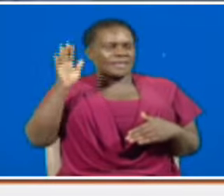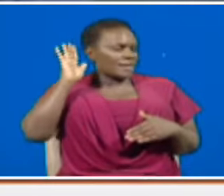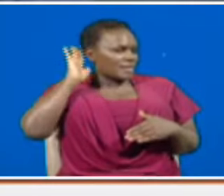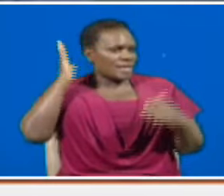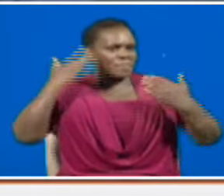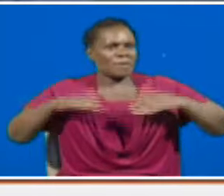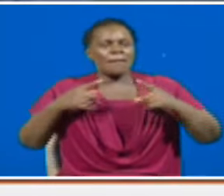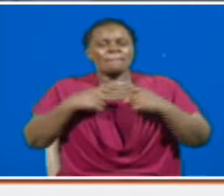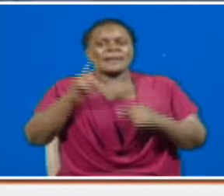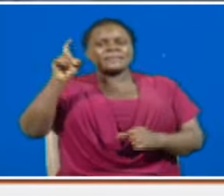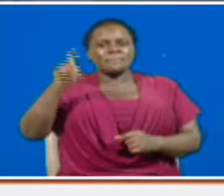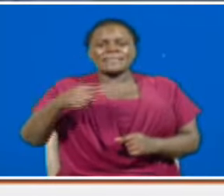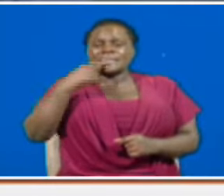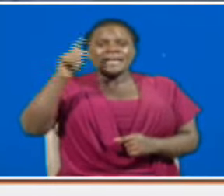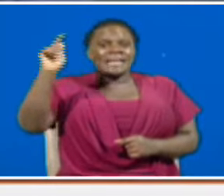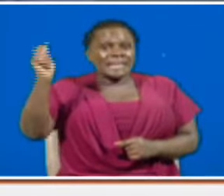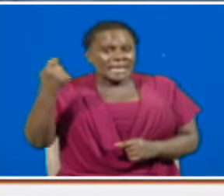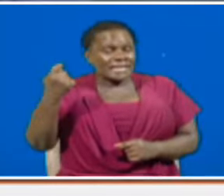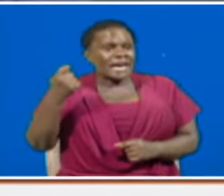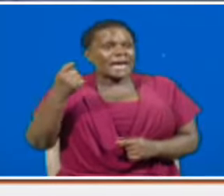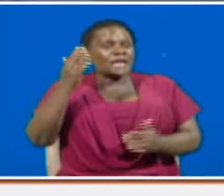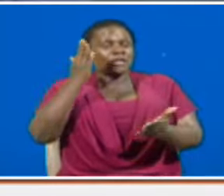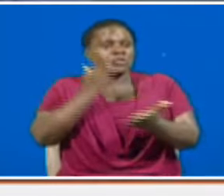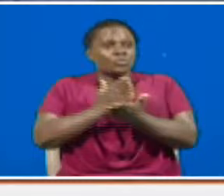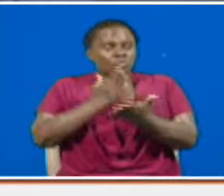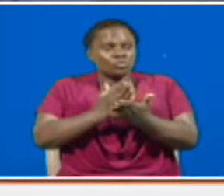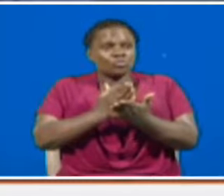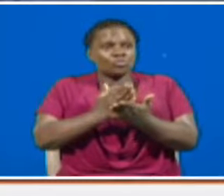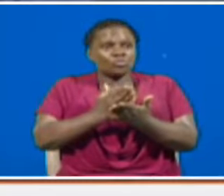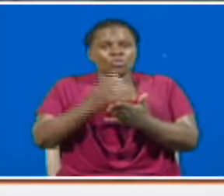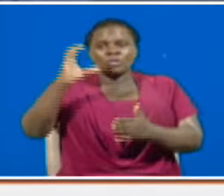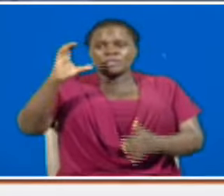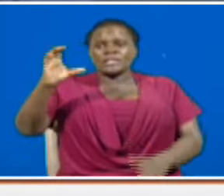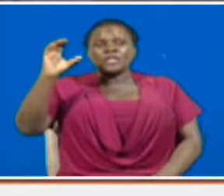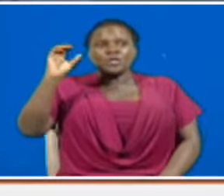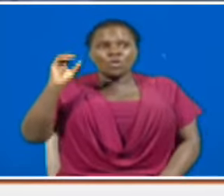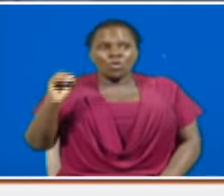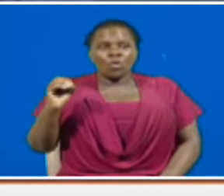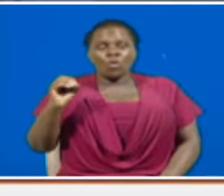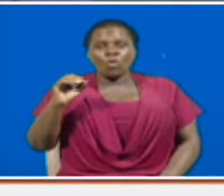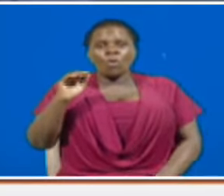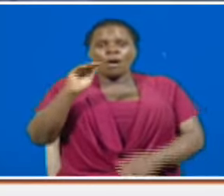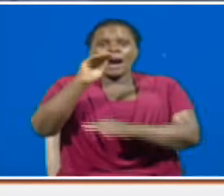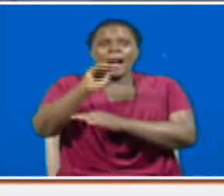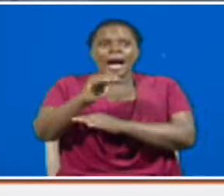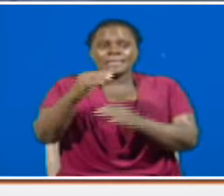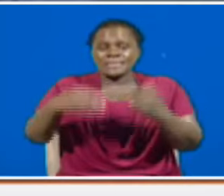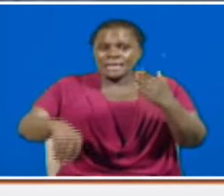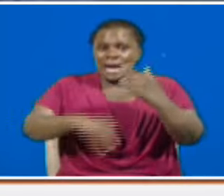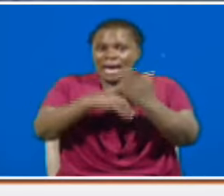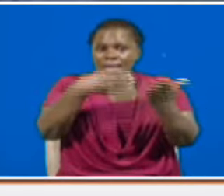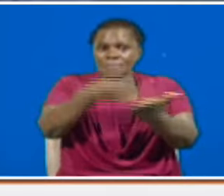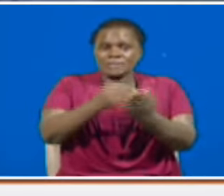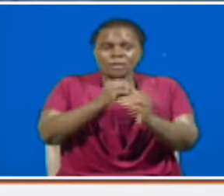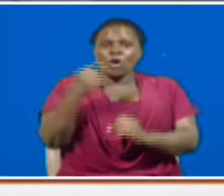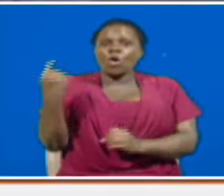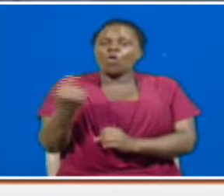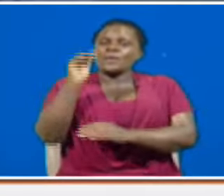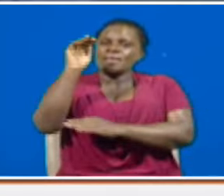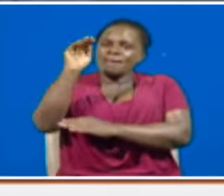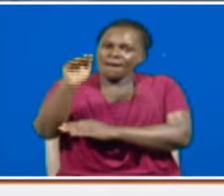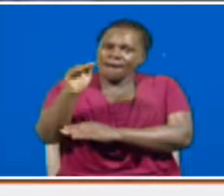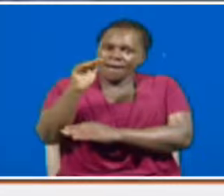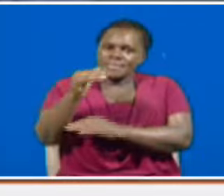him. But he need to tell Kenyan, really, that we, no clinical officer is asking for any increment. We are only asking